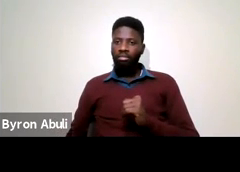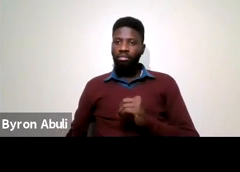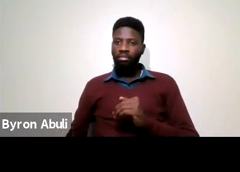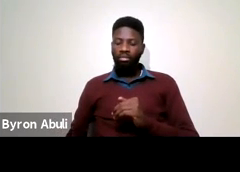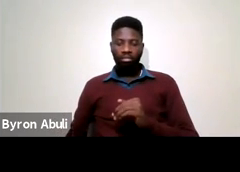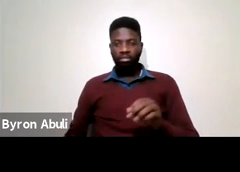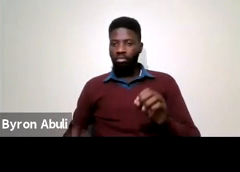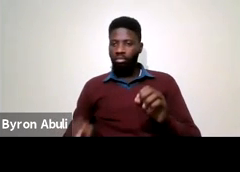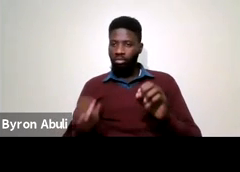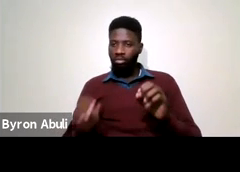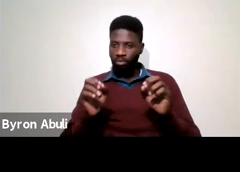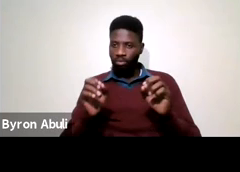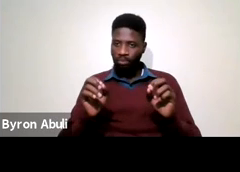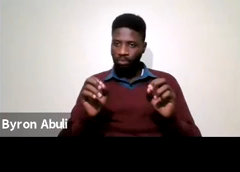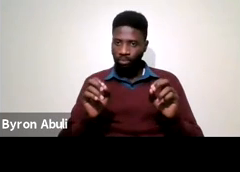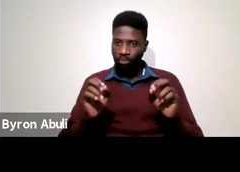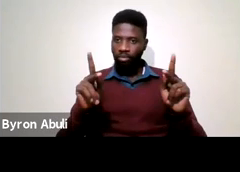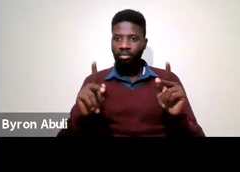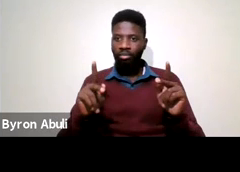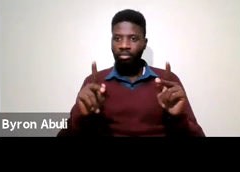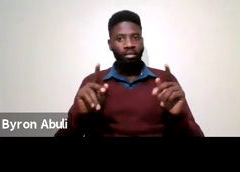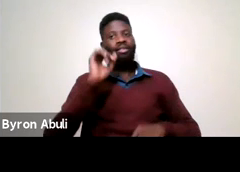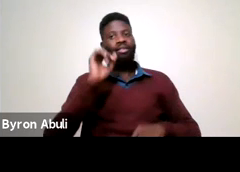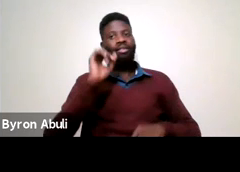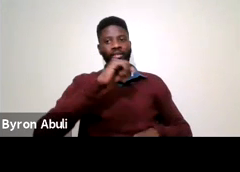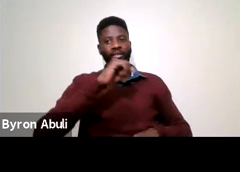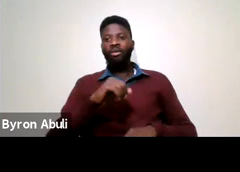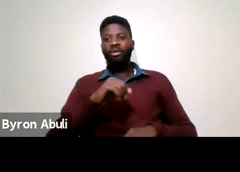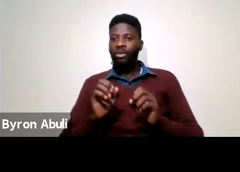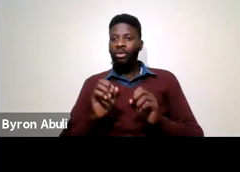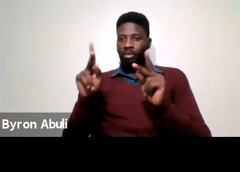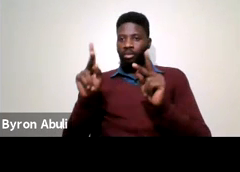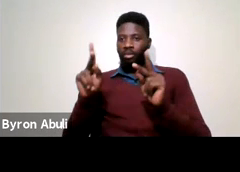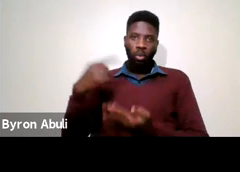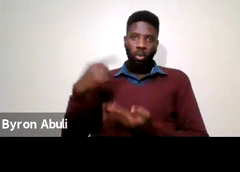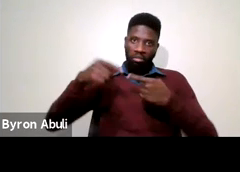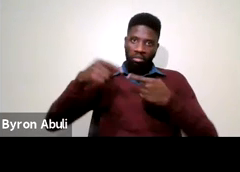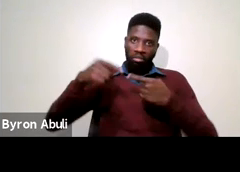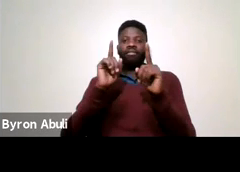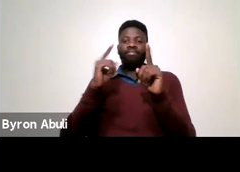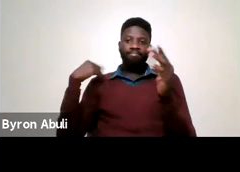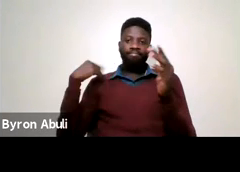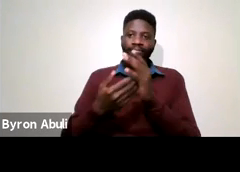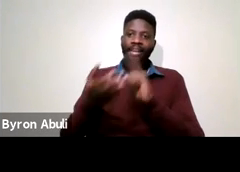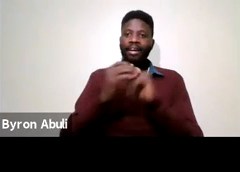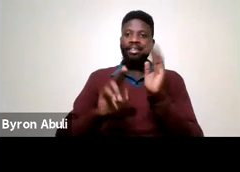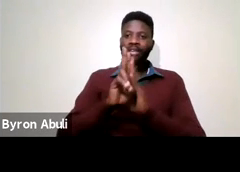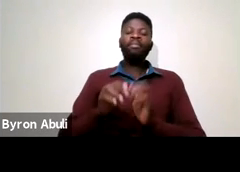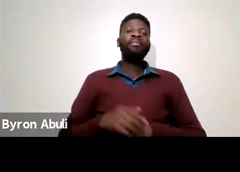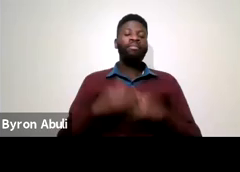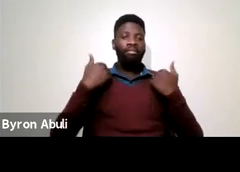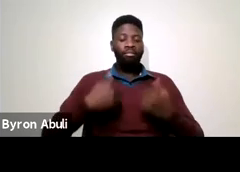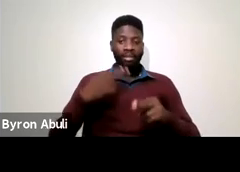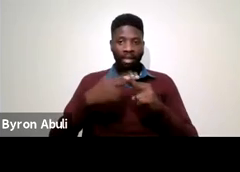Okay. Yeah. All right, okay. I hope you've been able to catch up. So by name, I'm George. By training, I'm a